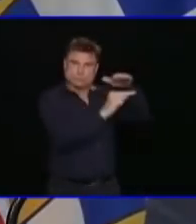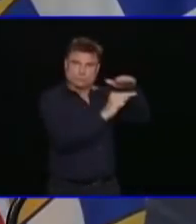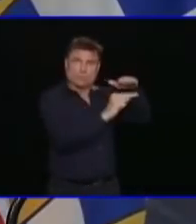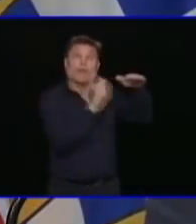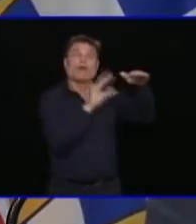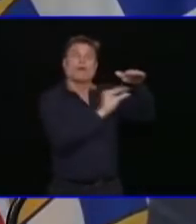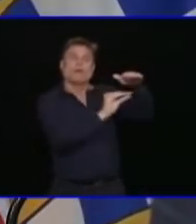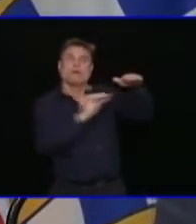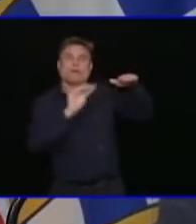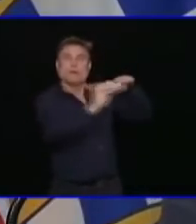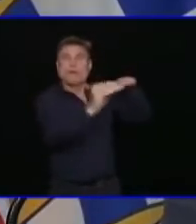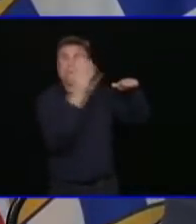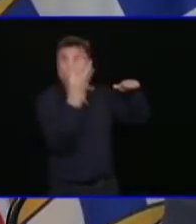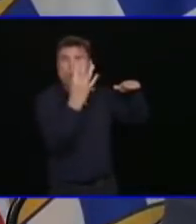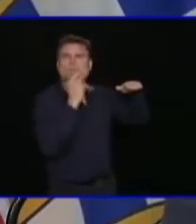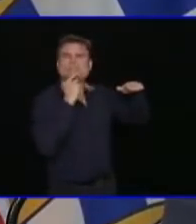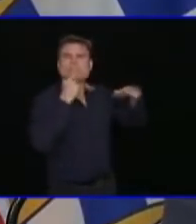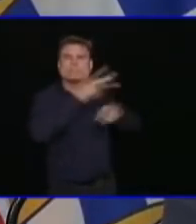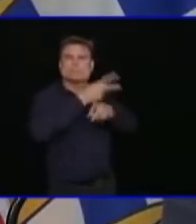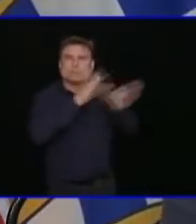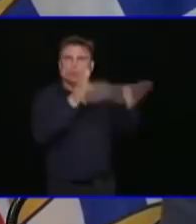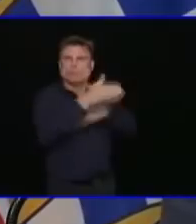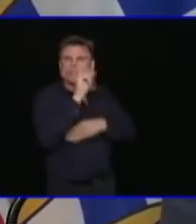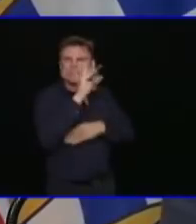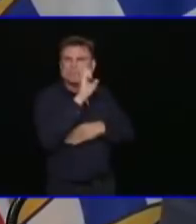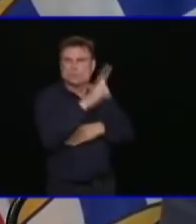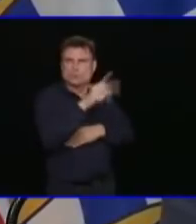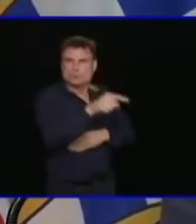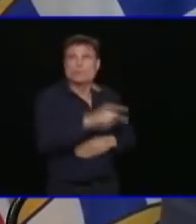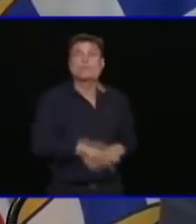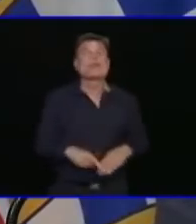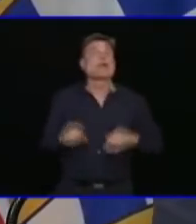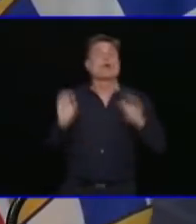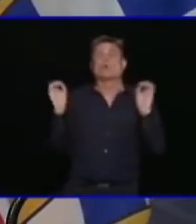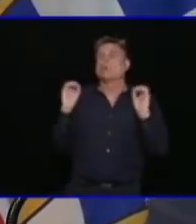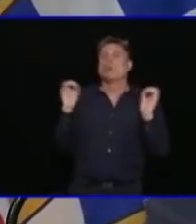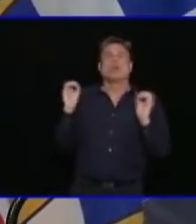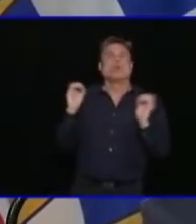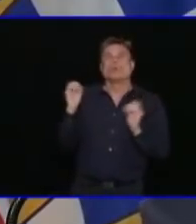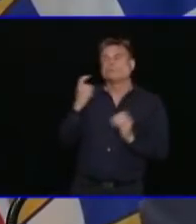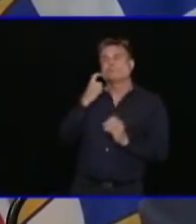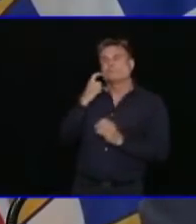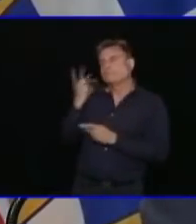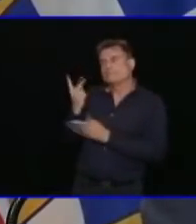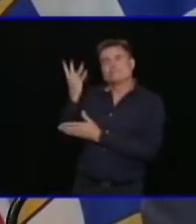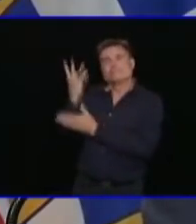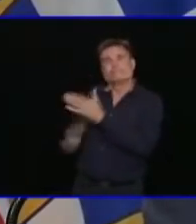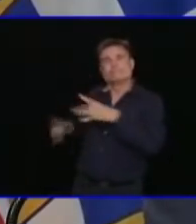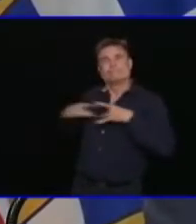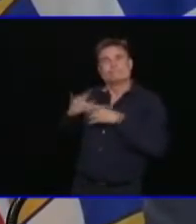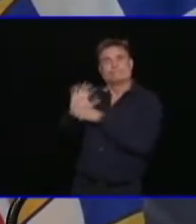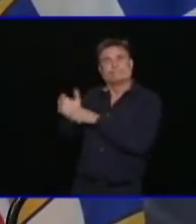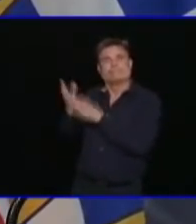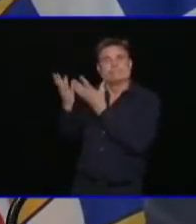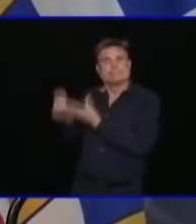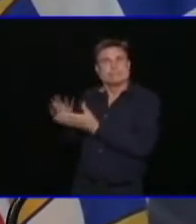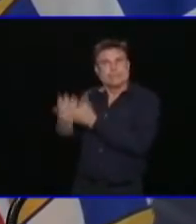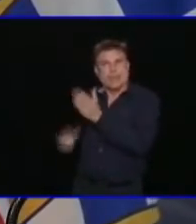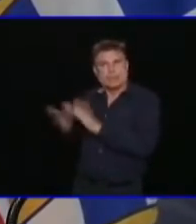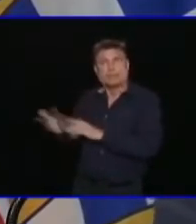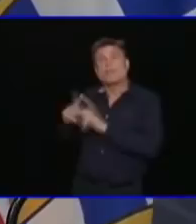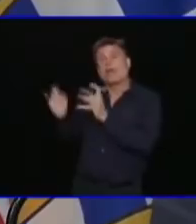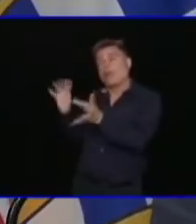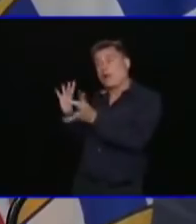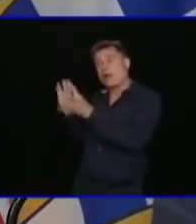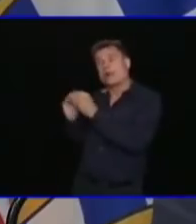from COVID-19. Additionally, we have 2,858 people who have recovered from the virus. We continue